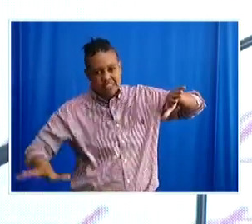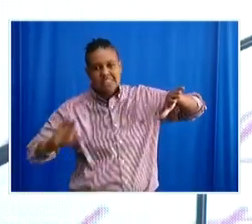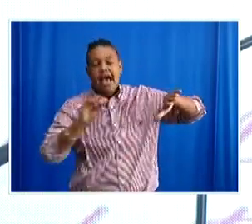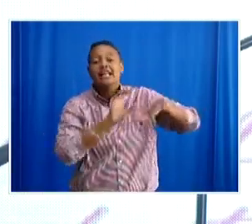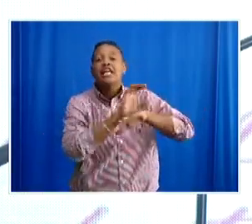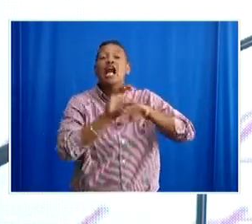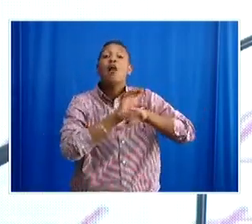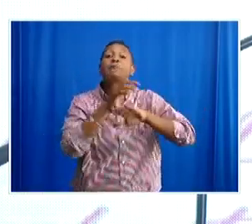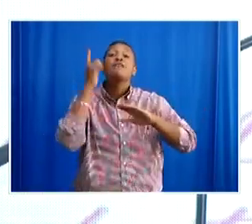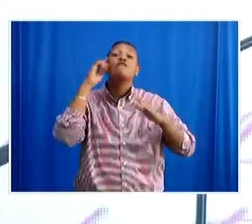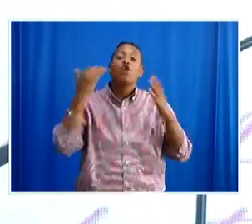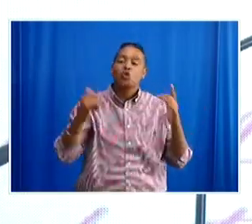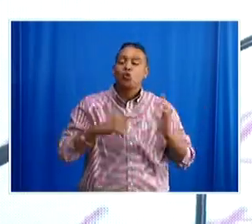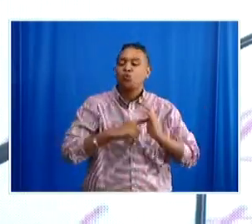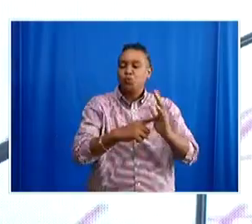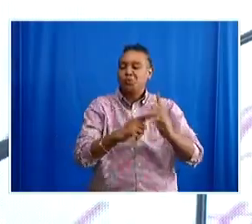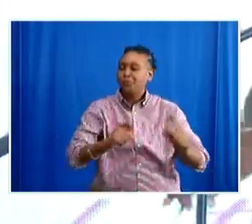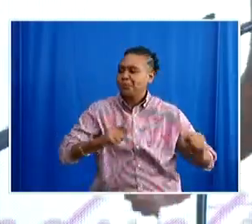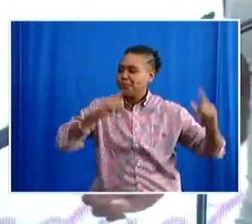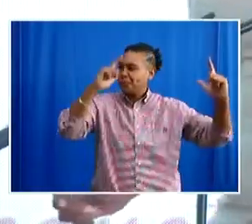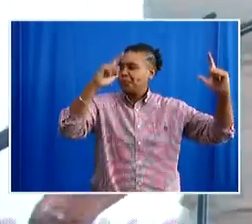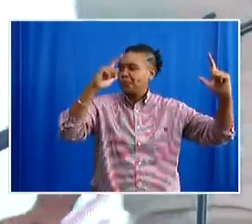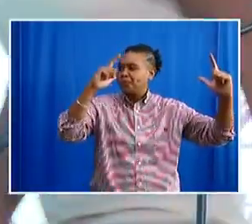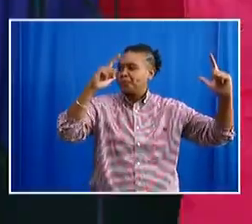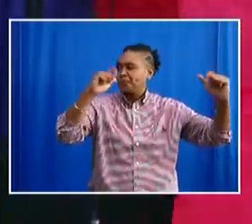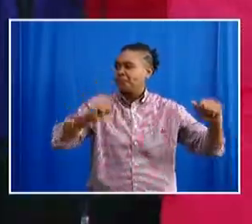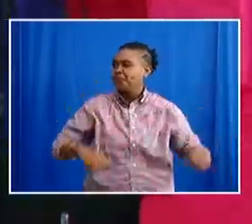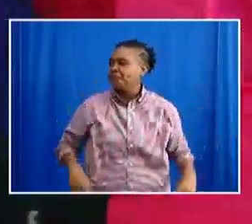Reduction, for the unveiling.